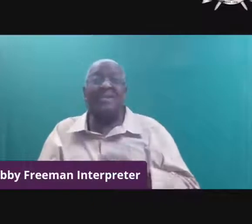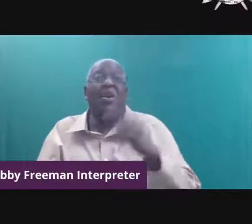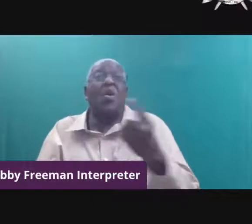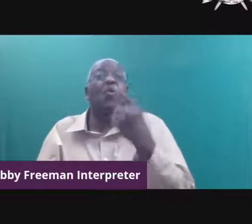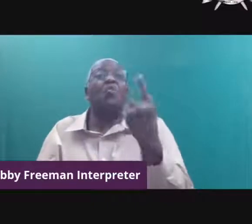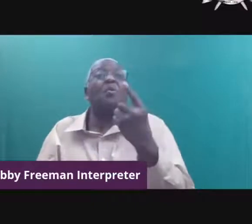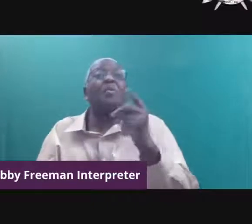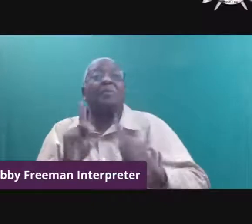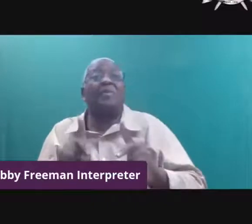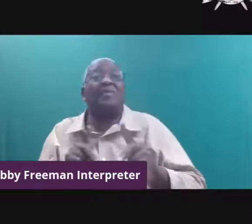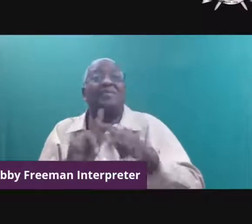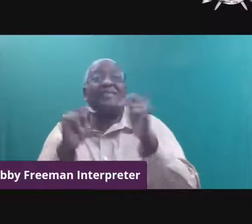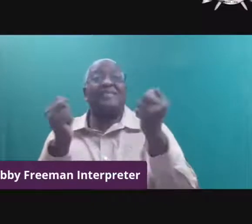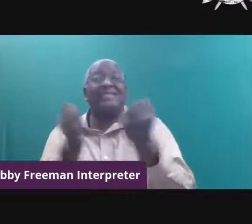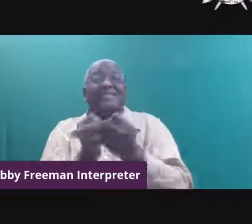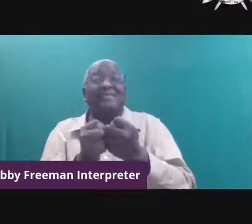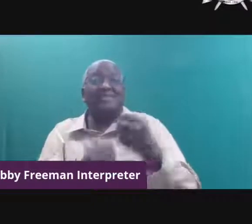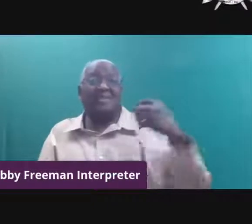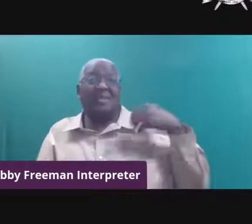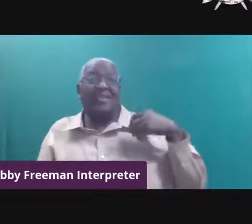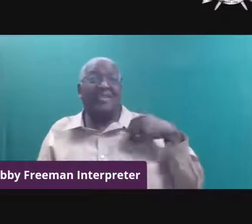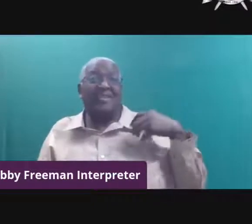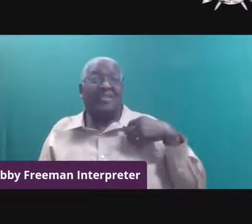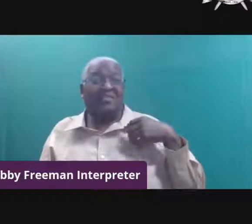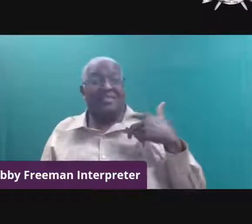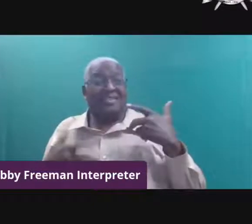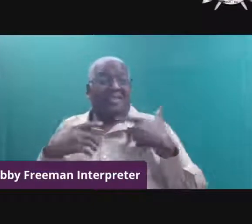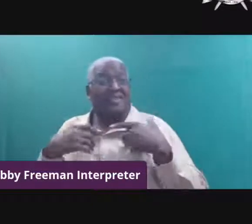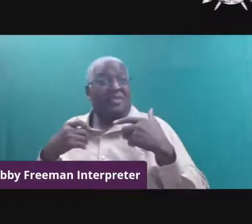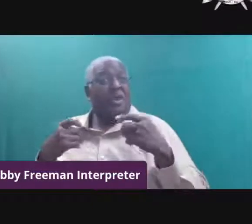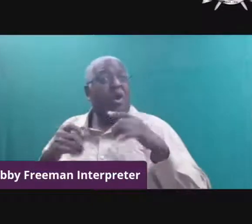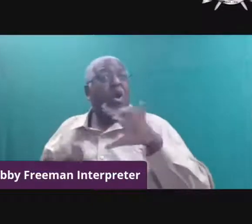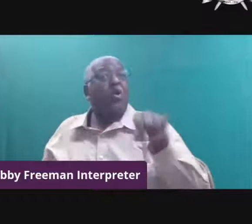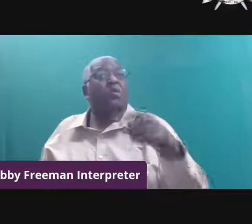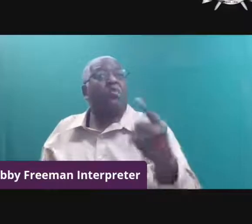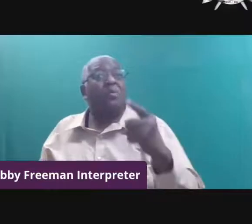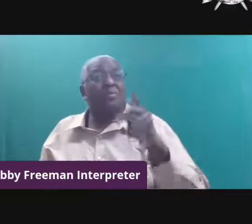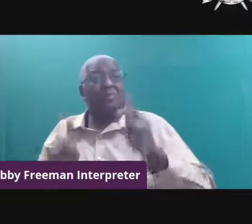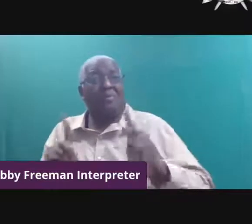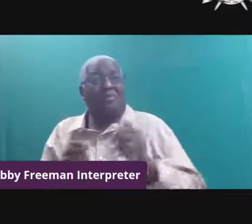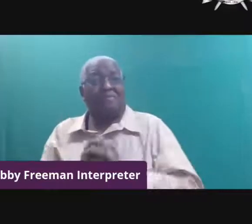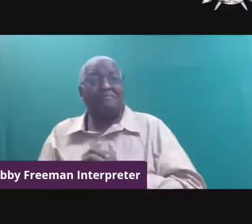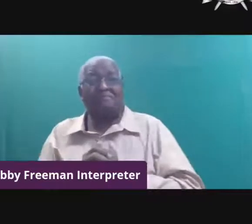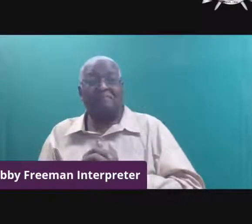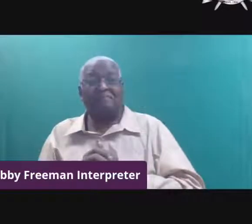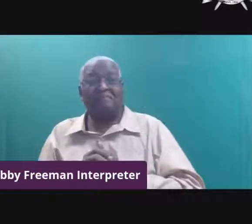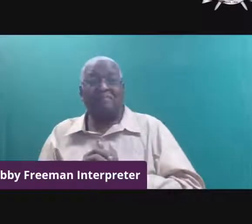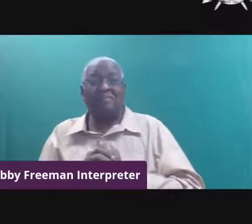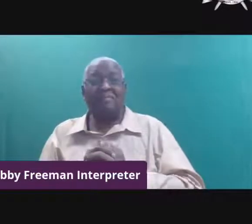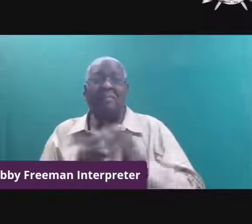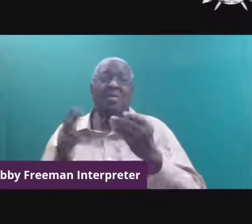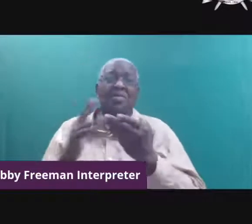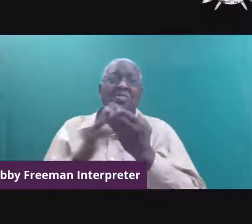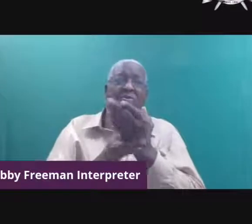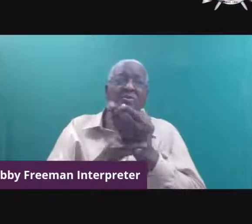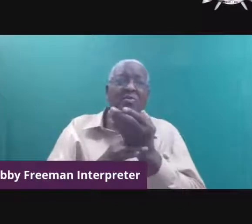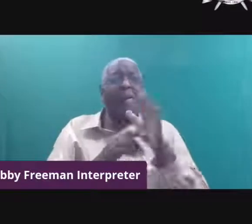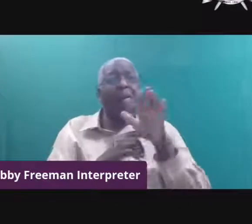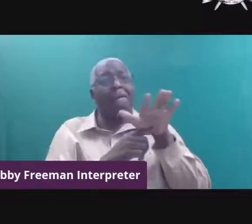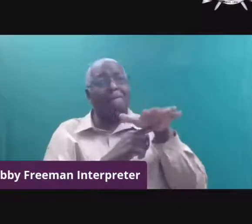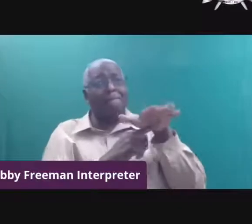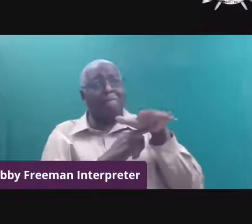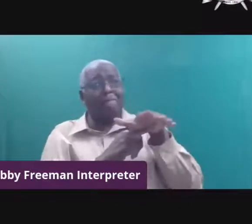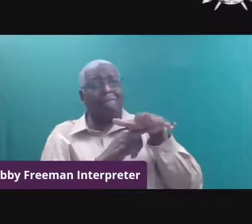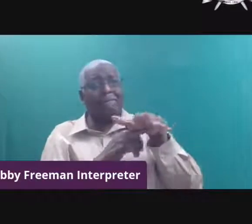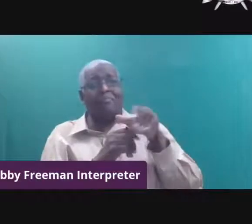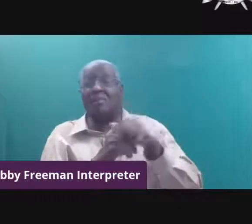one person. The coach would get suited up for practice and it'd only be one person there. Find out through the course of the movie that her parents